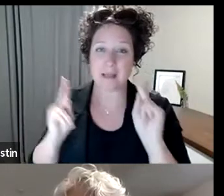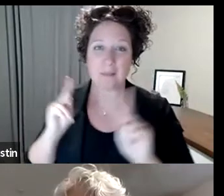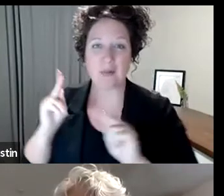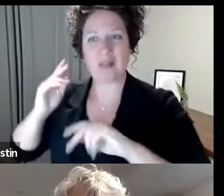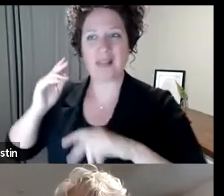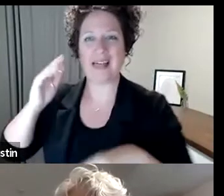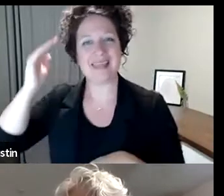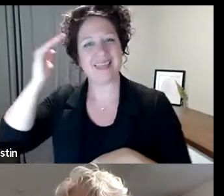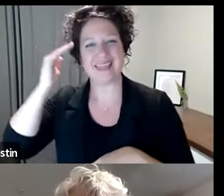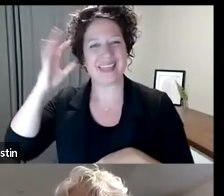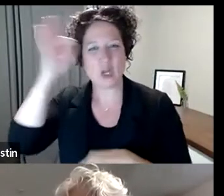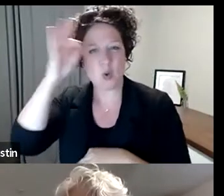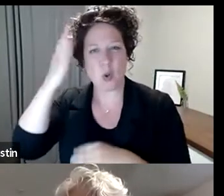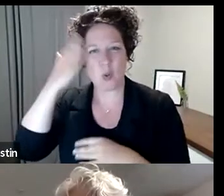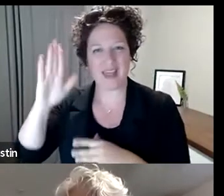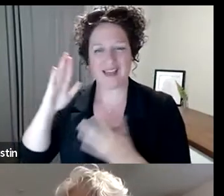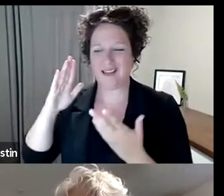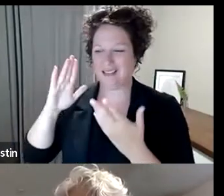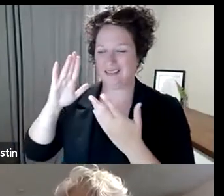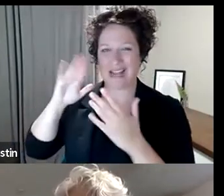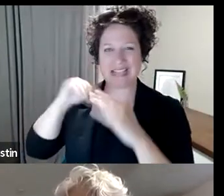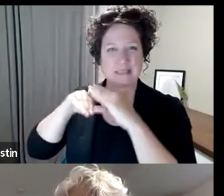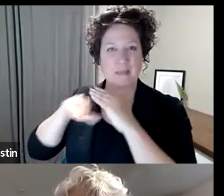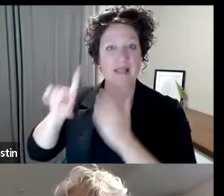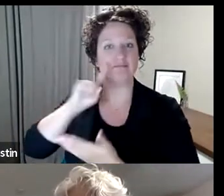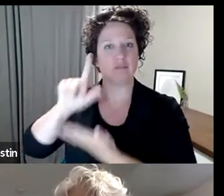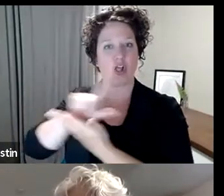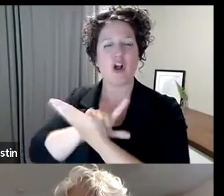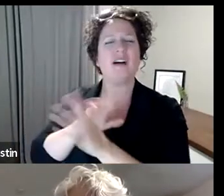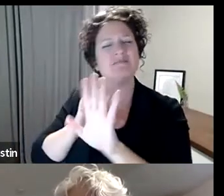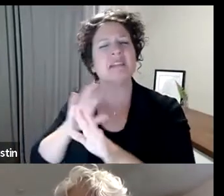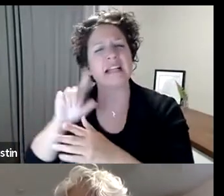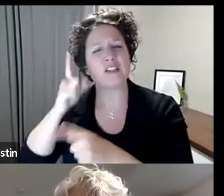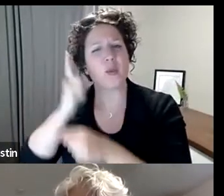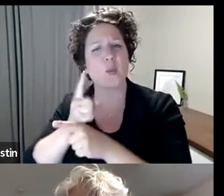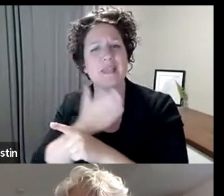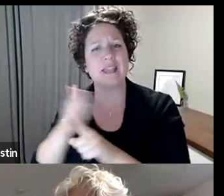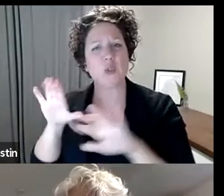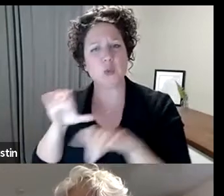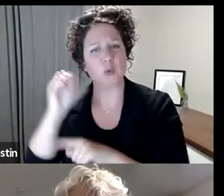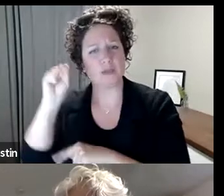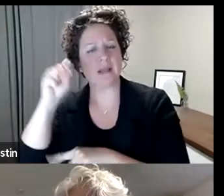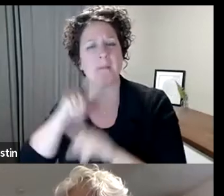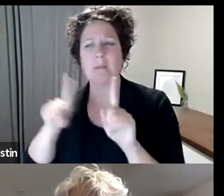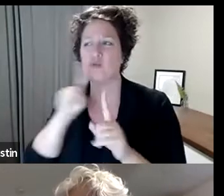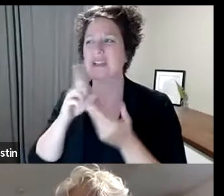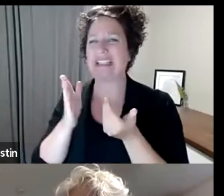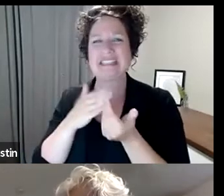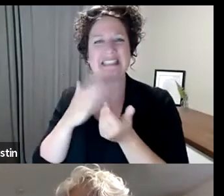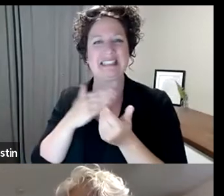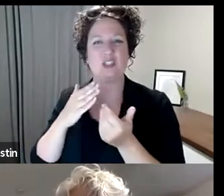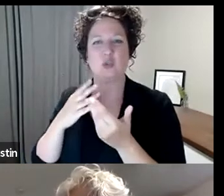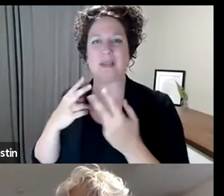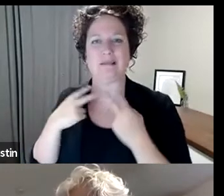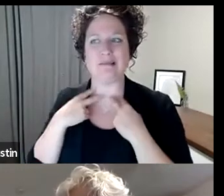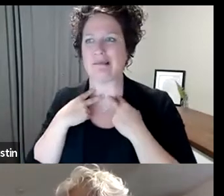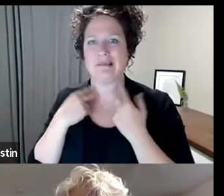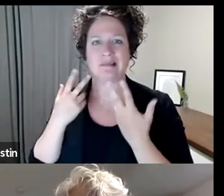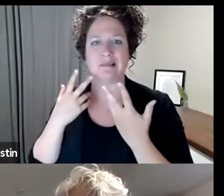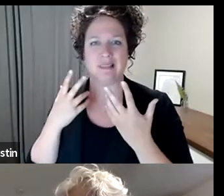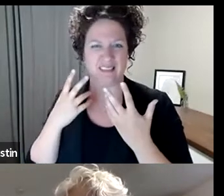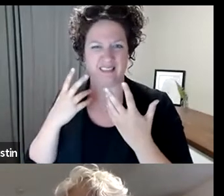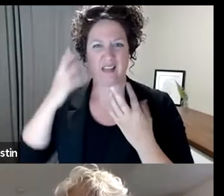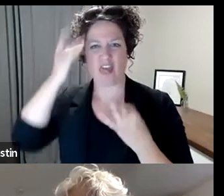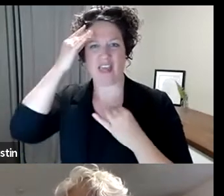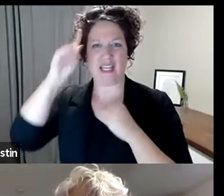the law in many countries. And of course, it's the right thing to do. But sometimes it's really easy to get hung up on costs during